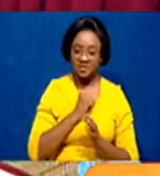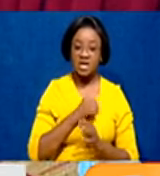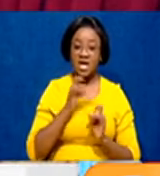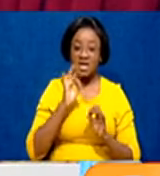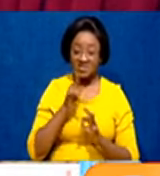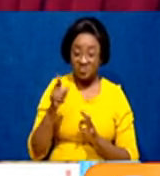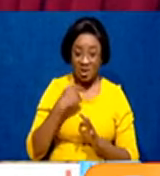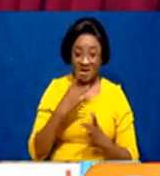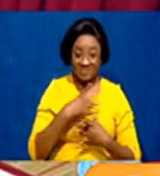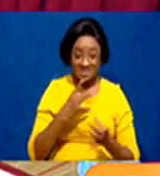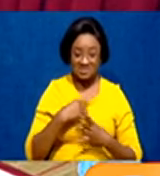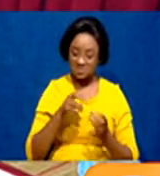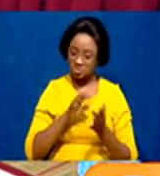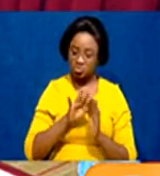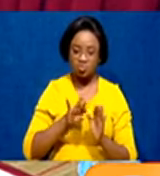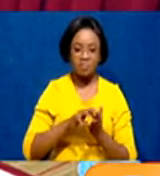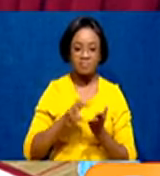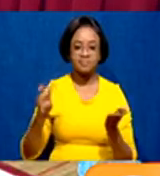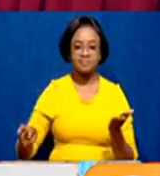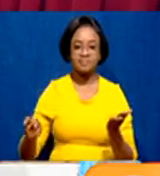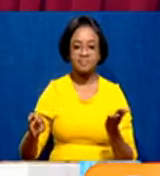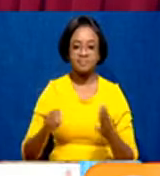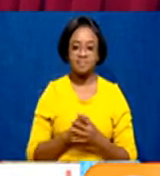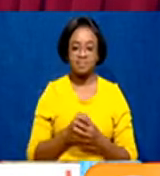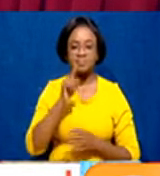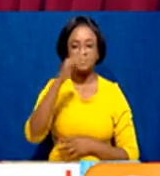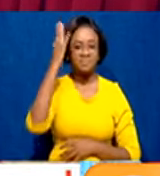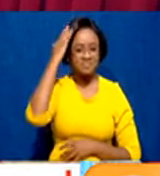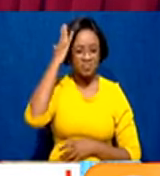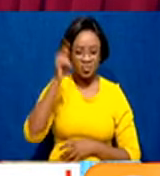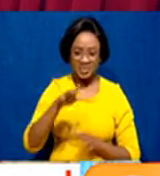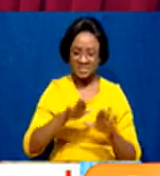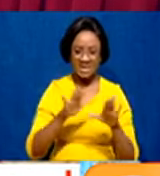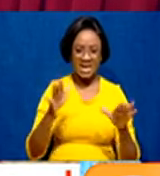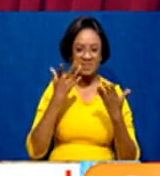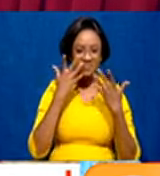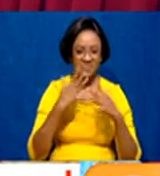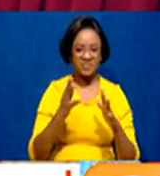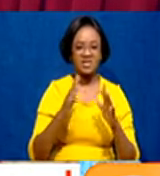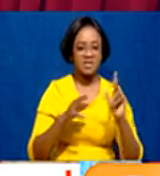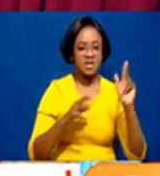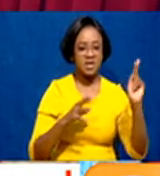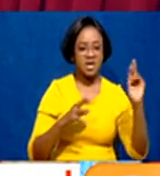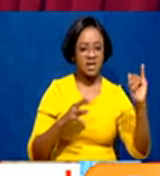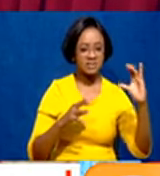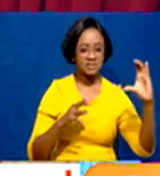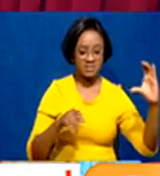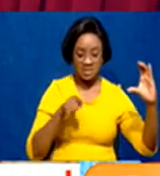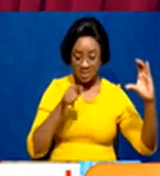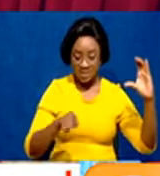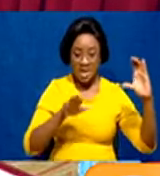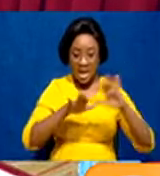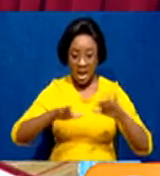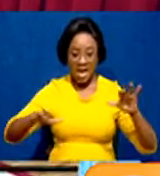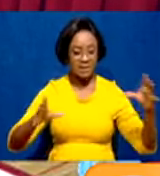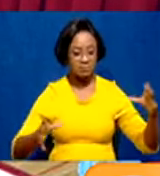aside. You know that this land has been earmarked, both the KICC and the land, for